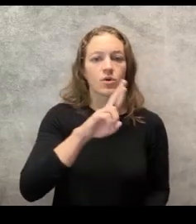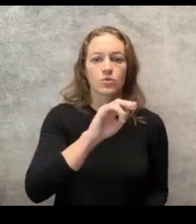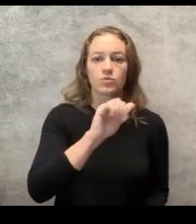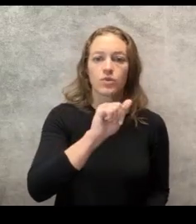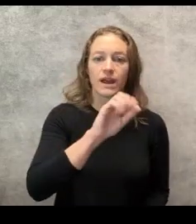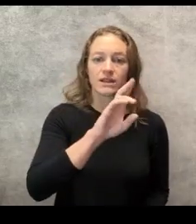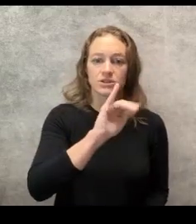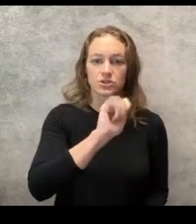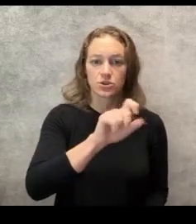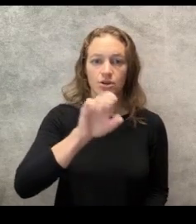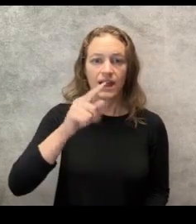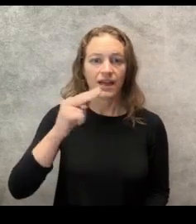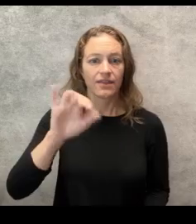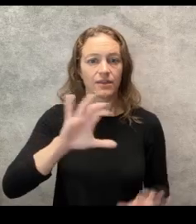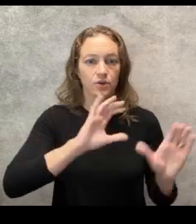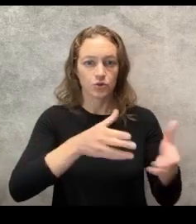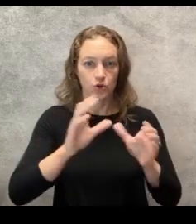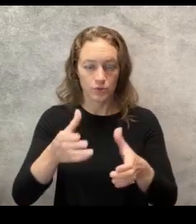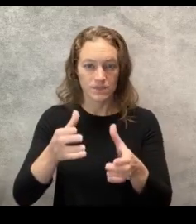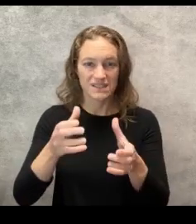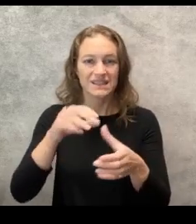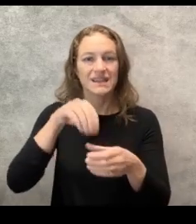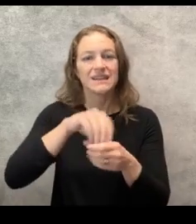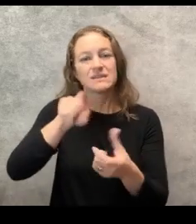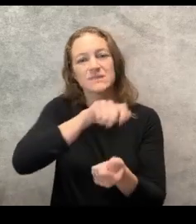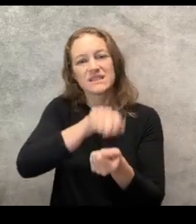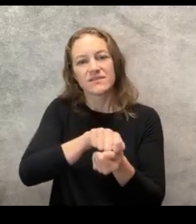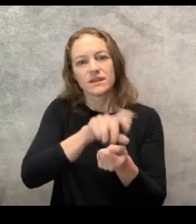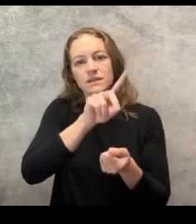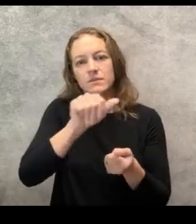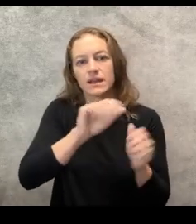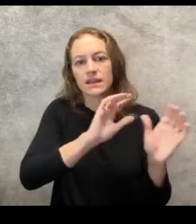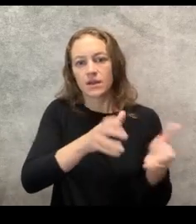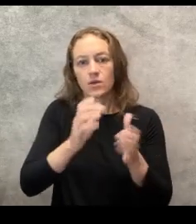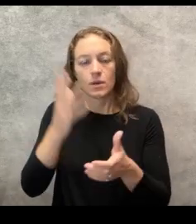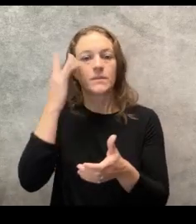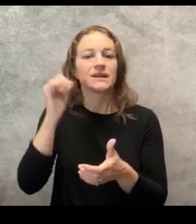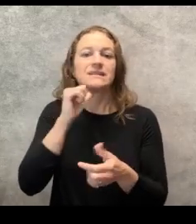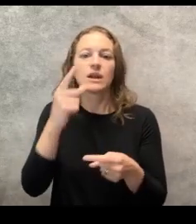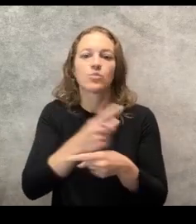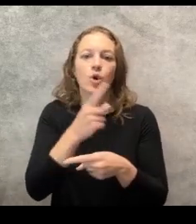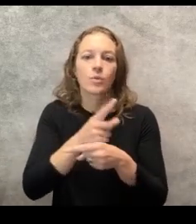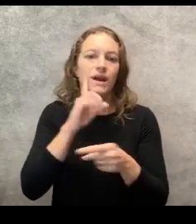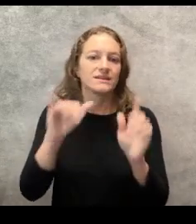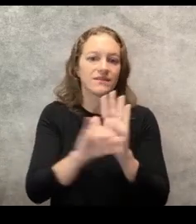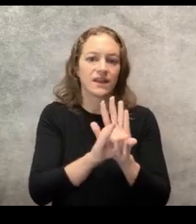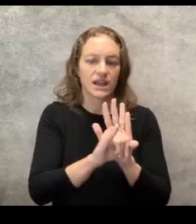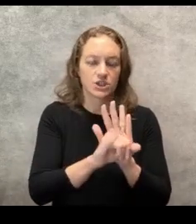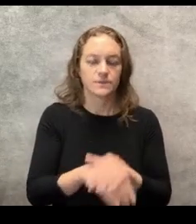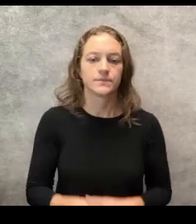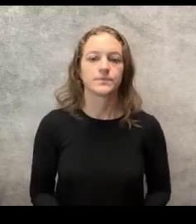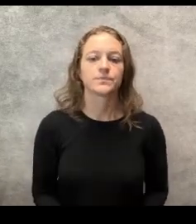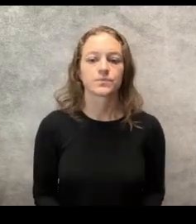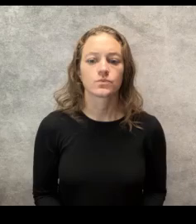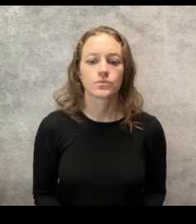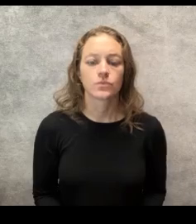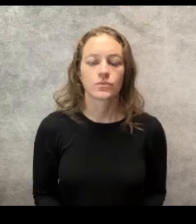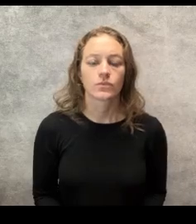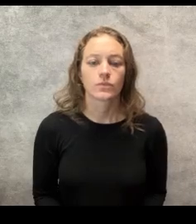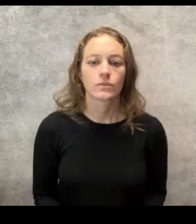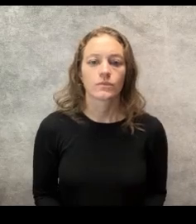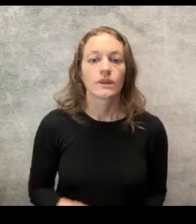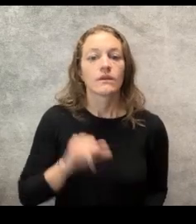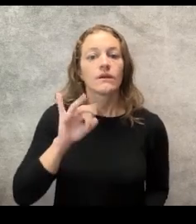in specific disability categories due to inappropriate identification. When a district